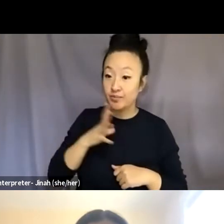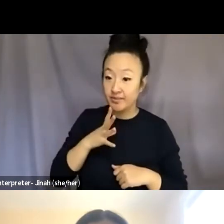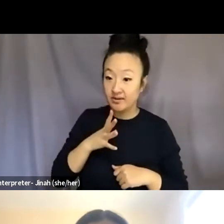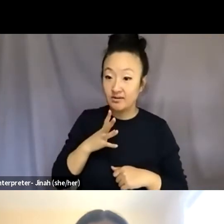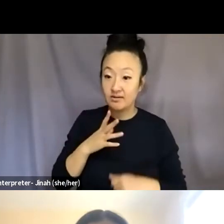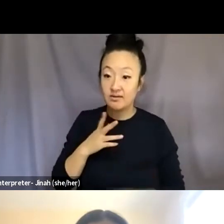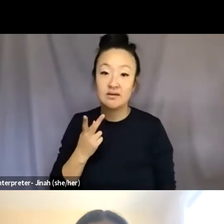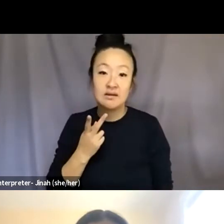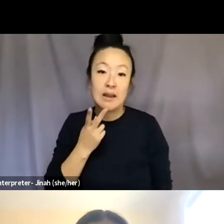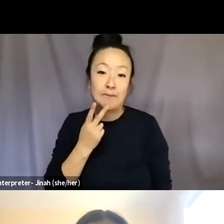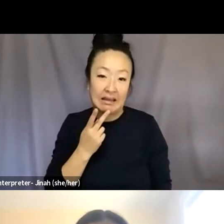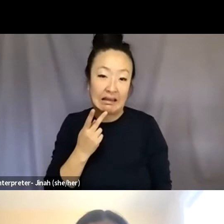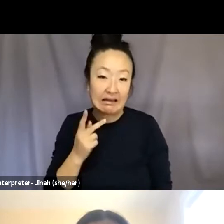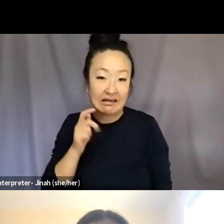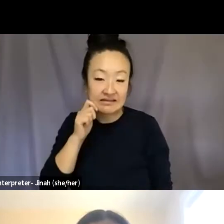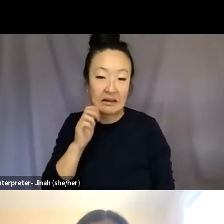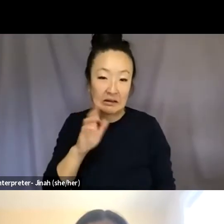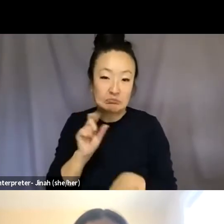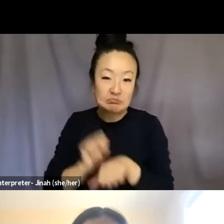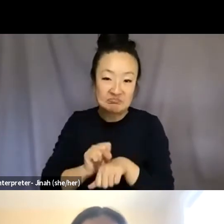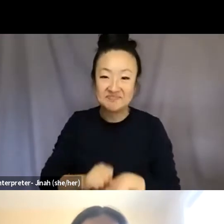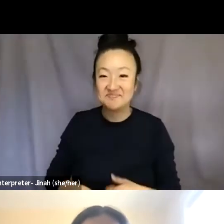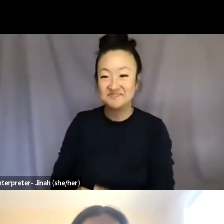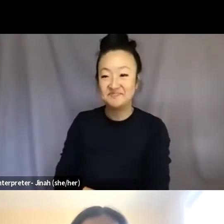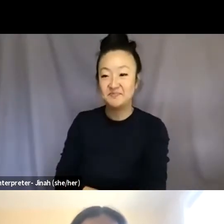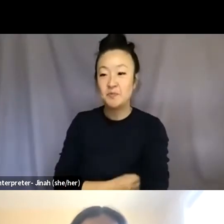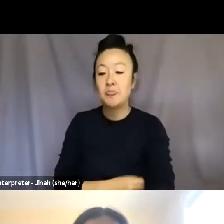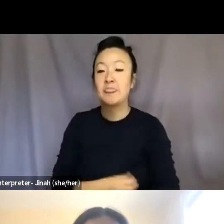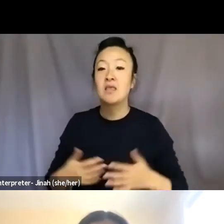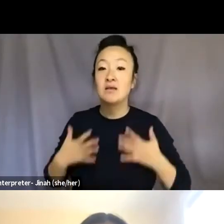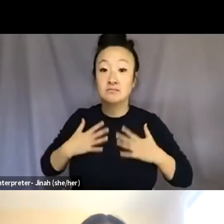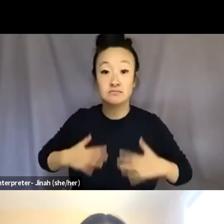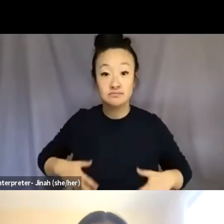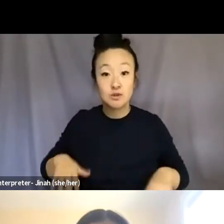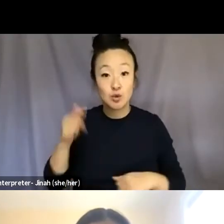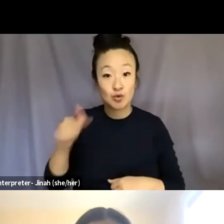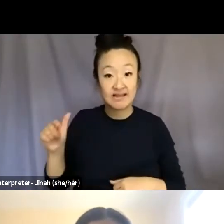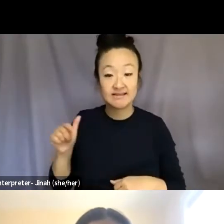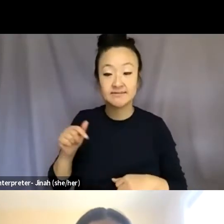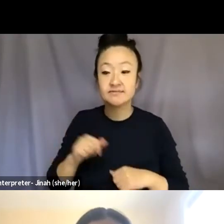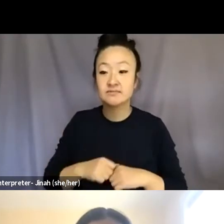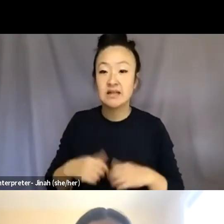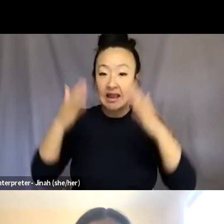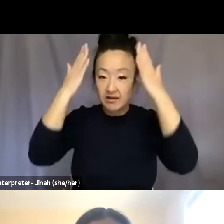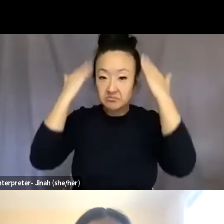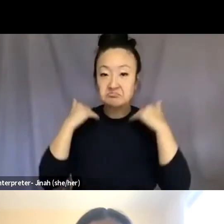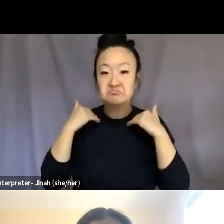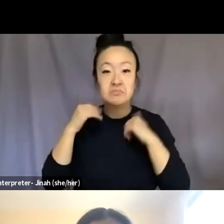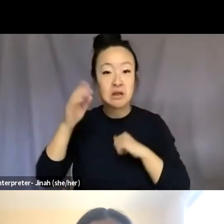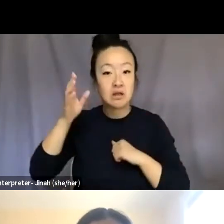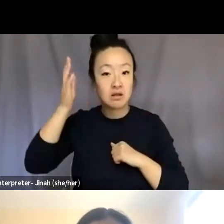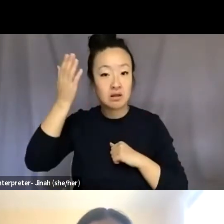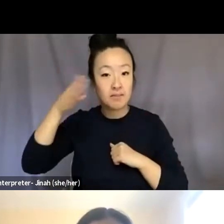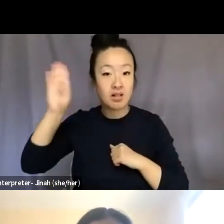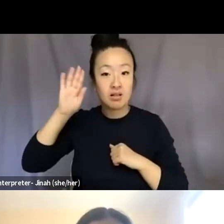pink actually, and I'm wearing a green sweater. I have medium-length blonde hair, and I'm